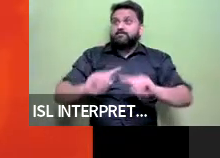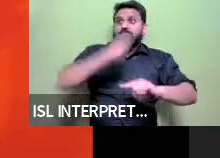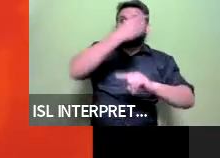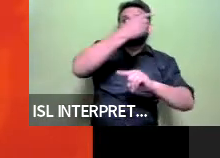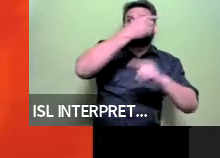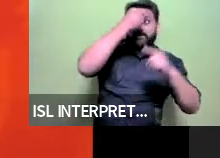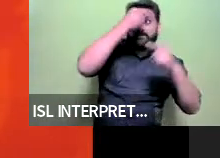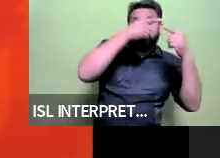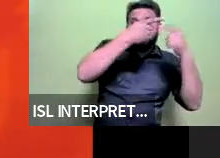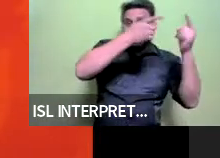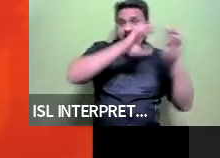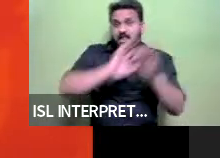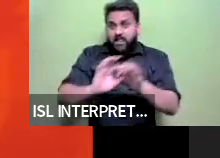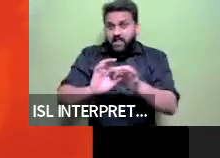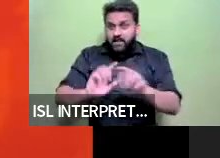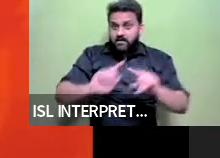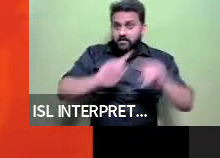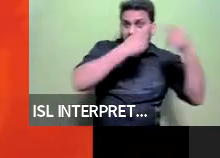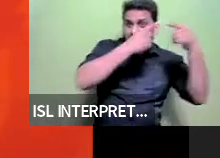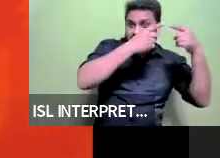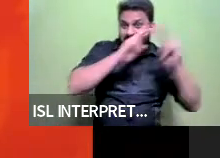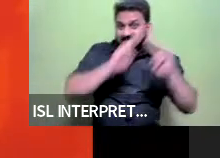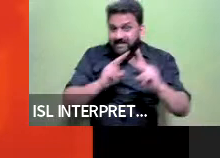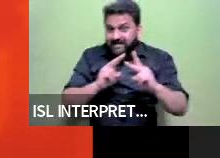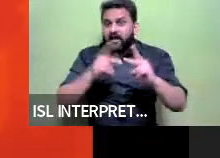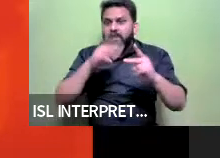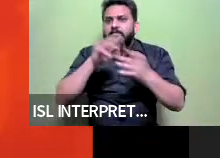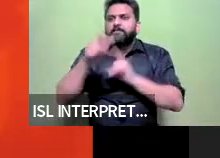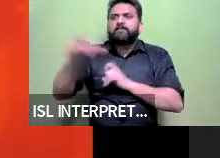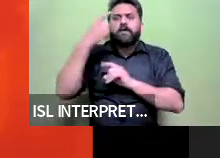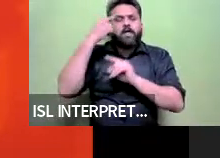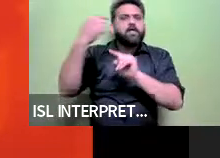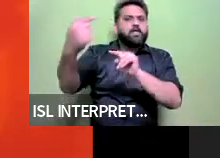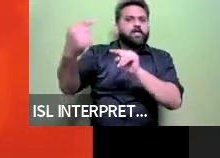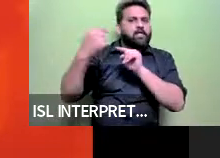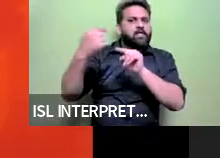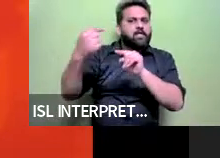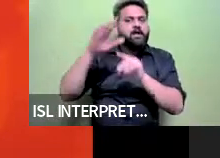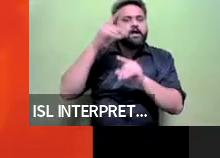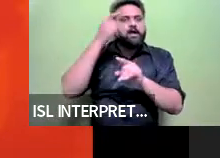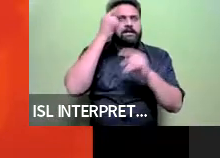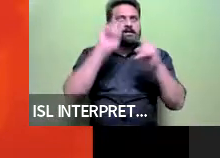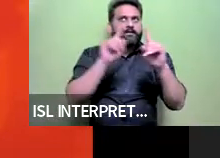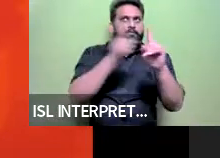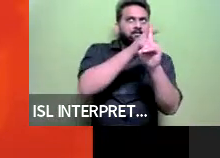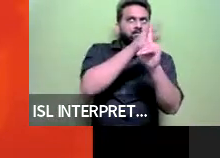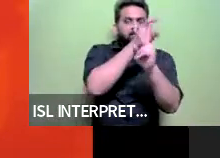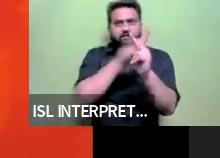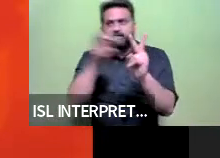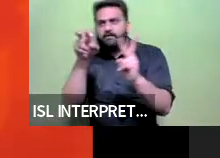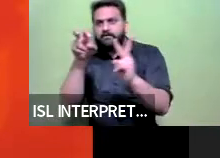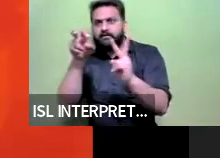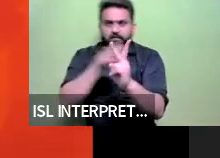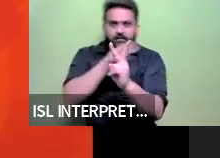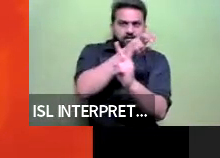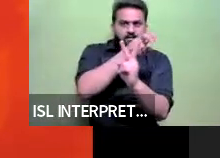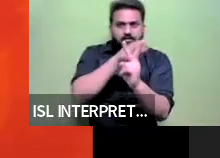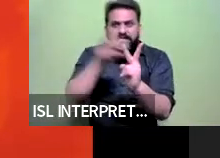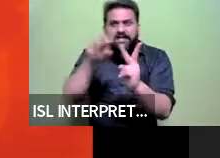issue. If you say like this, then tribunal will understand that, that's how you are moving from here and there. This is what you will